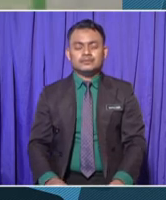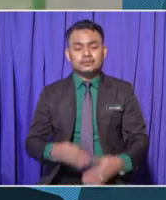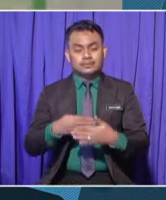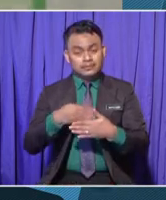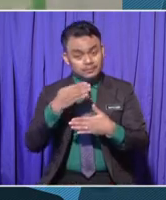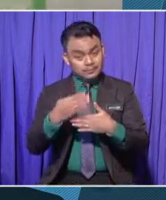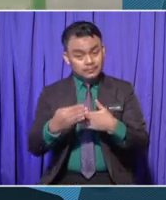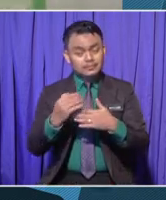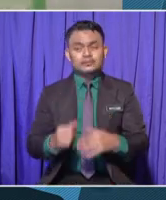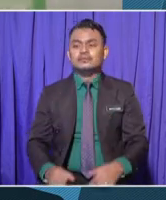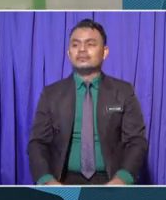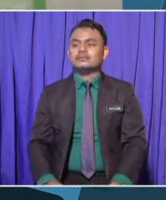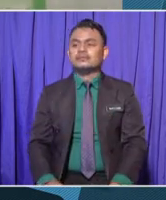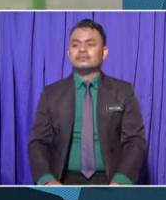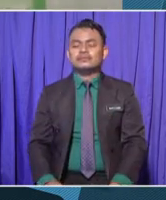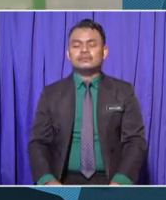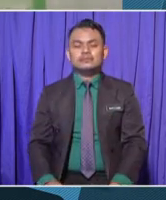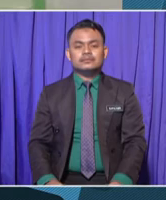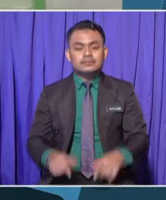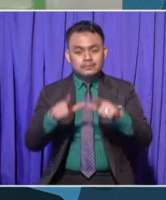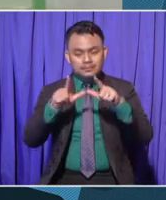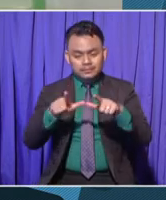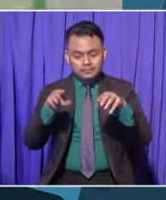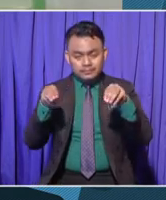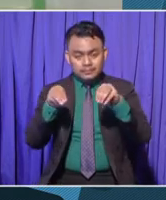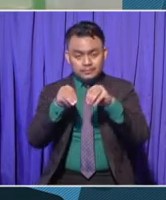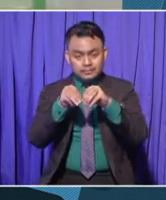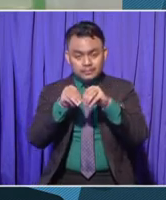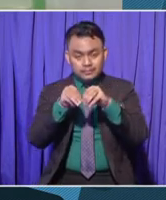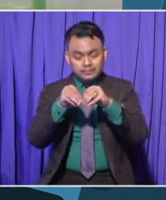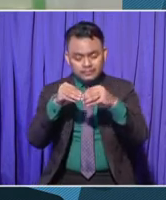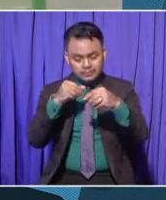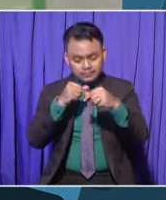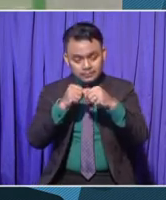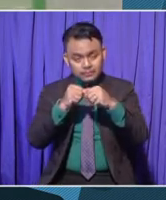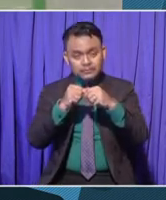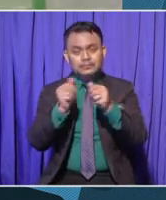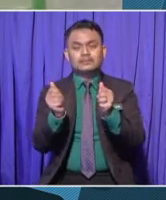Then, we put a magnet near to the objects.